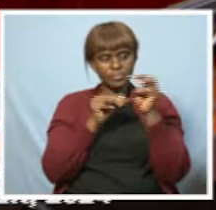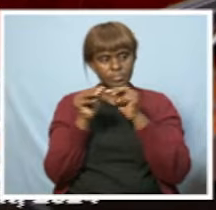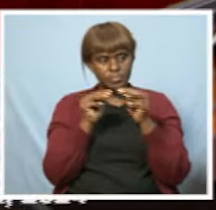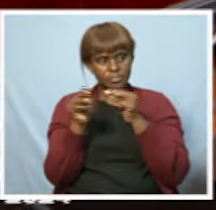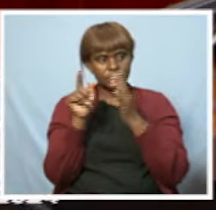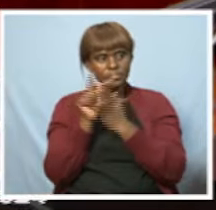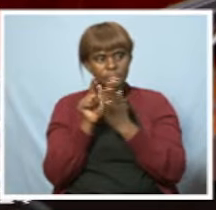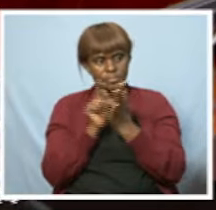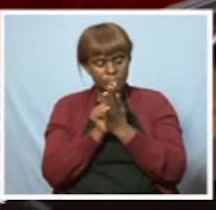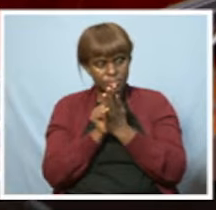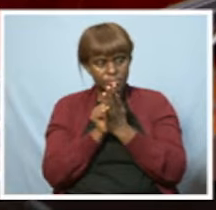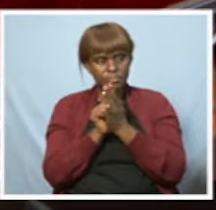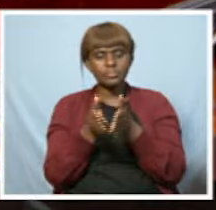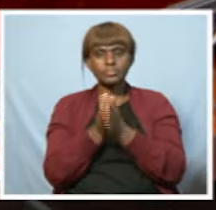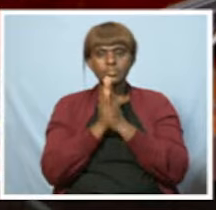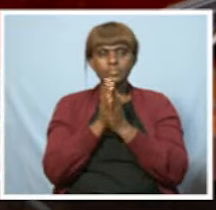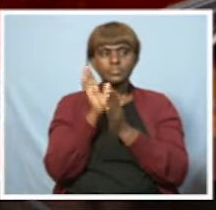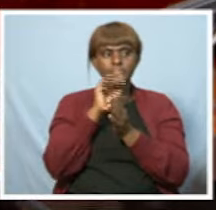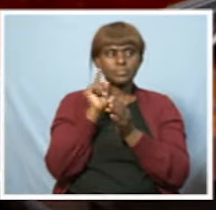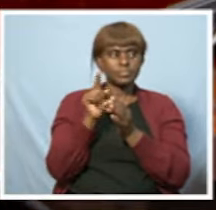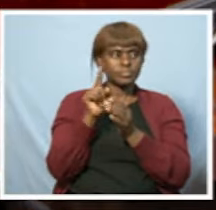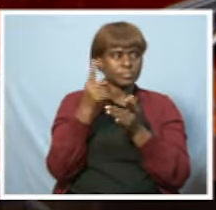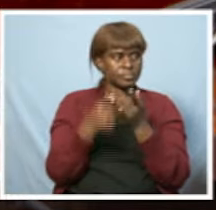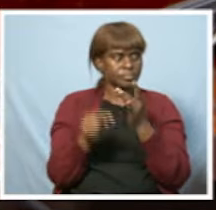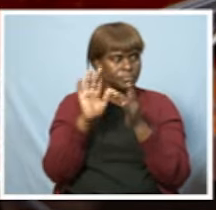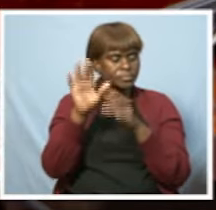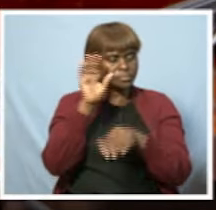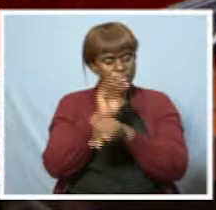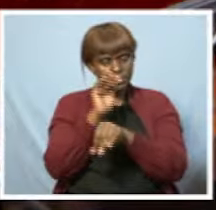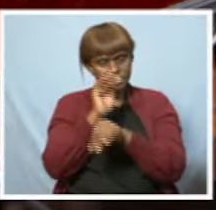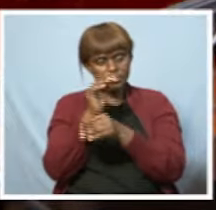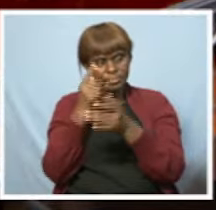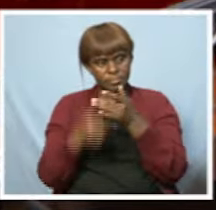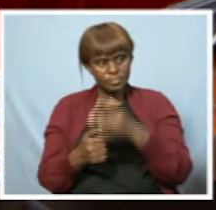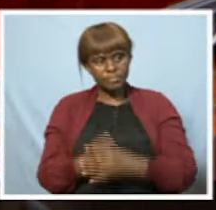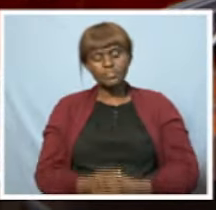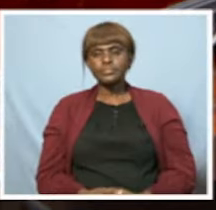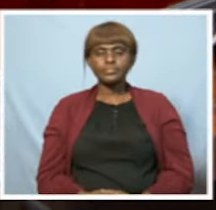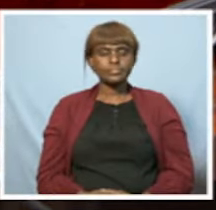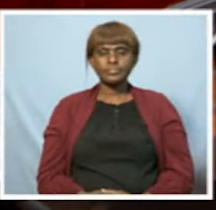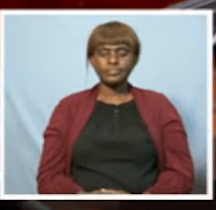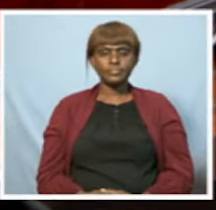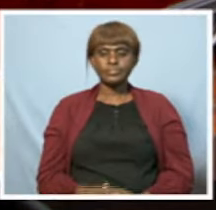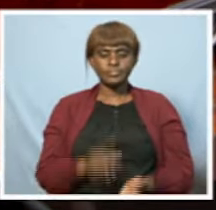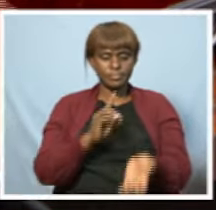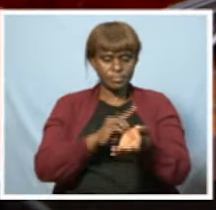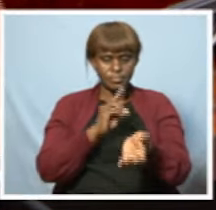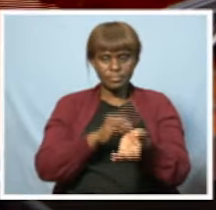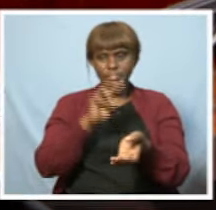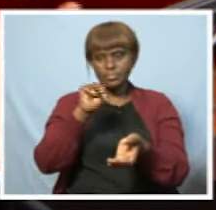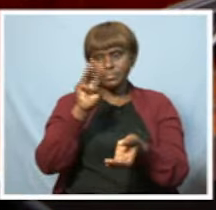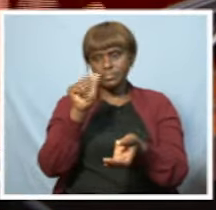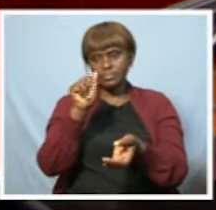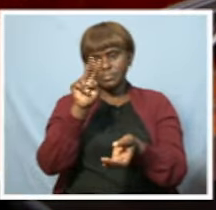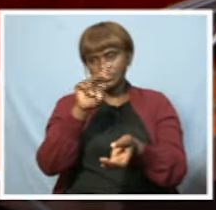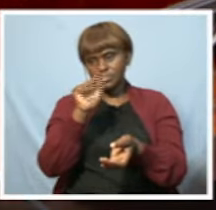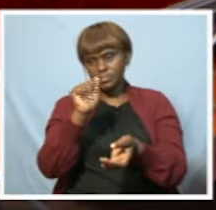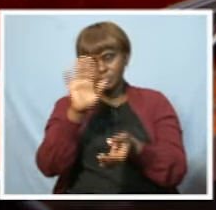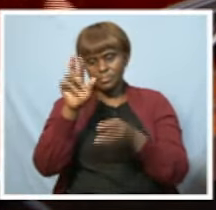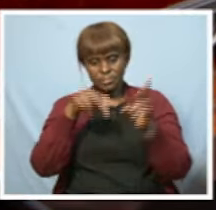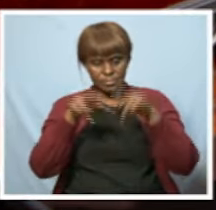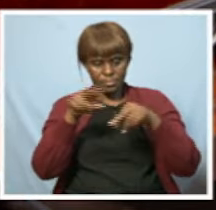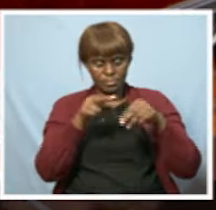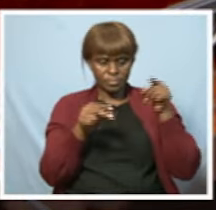legal. I was asking you, what is your comment? And Dr. Mwanza was asking, what is the